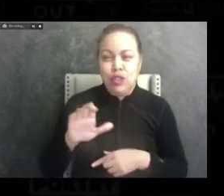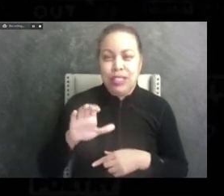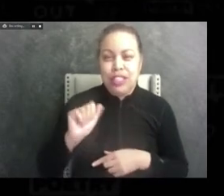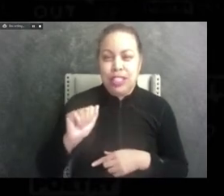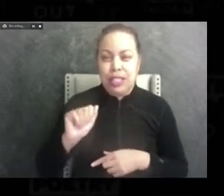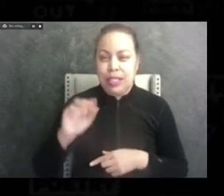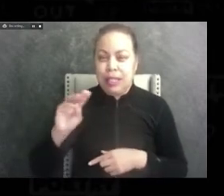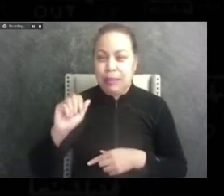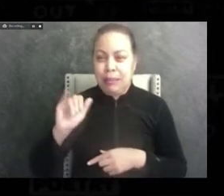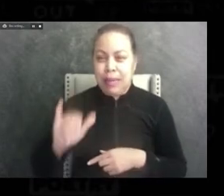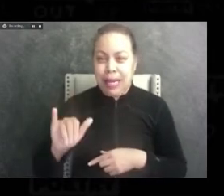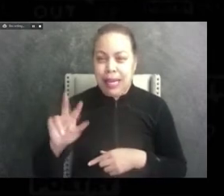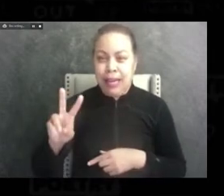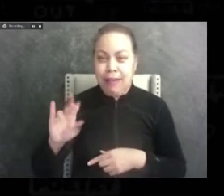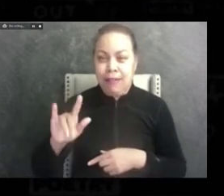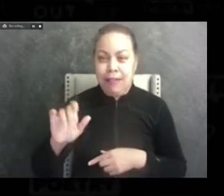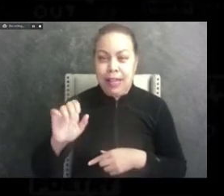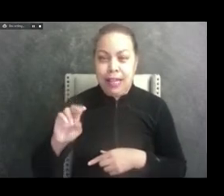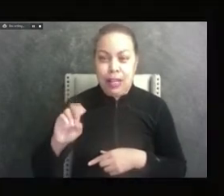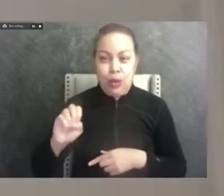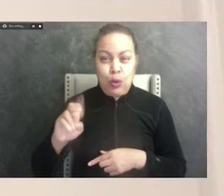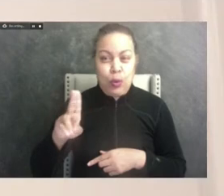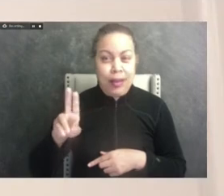May Villanueva.